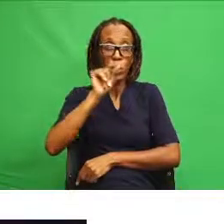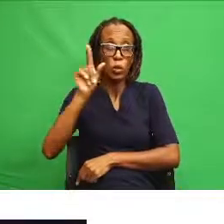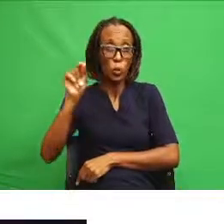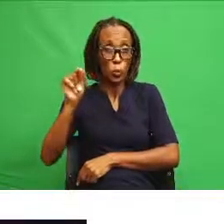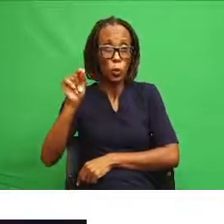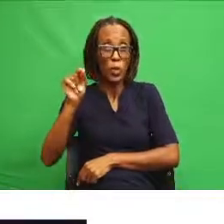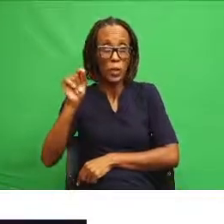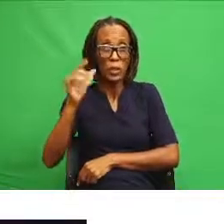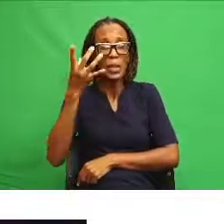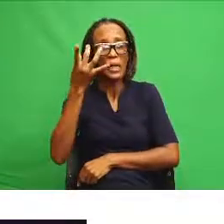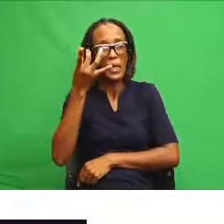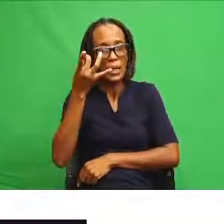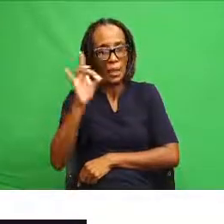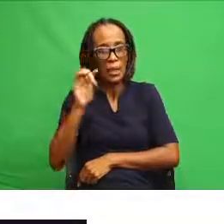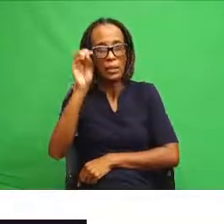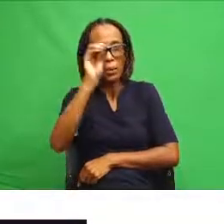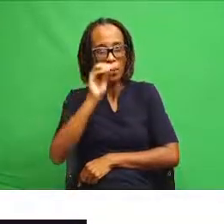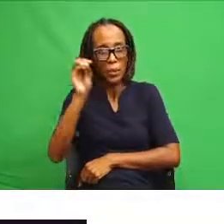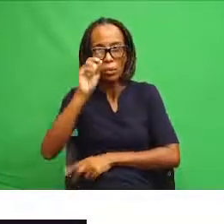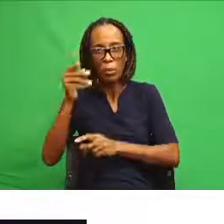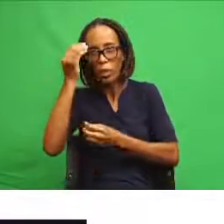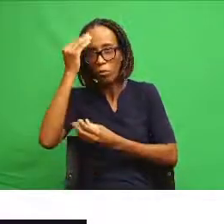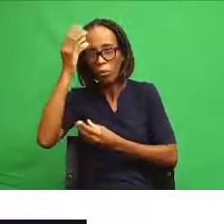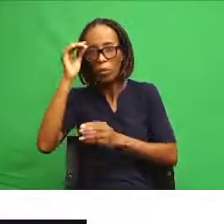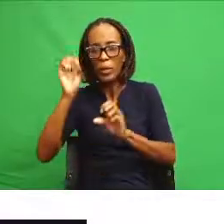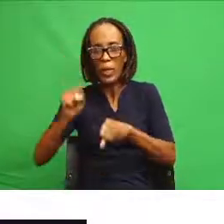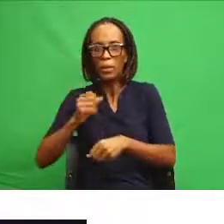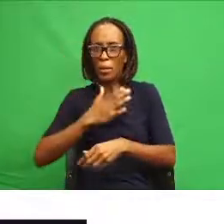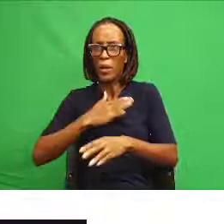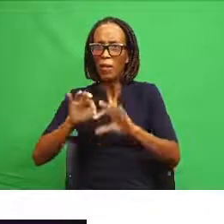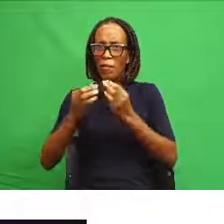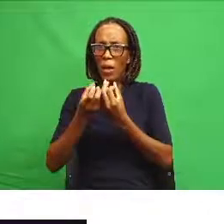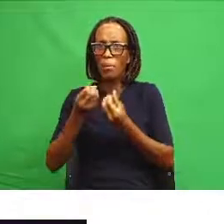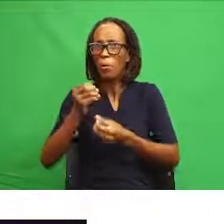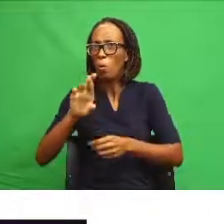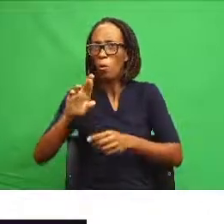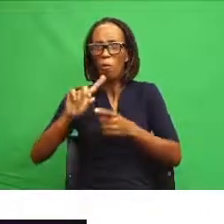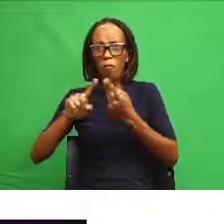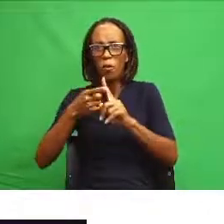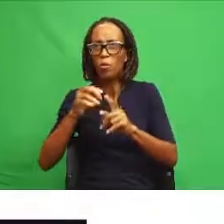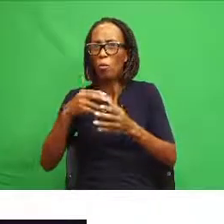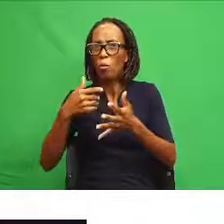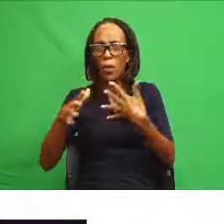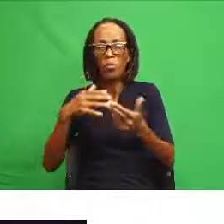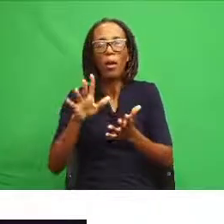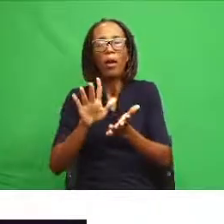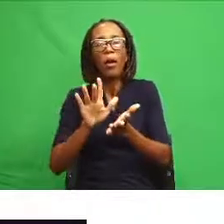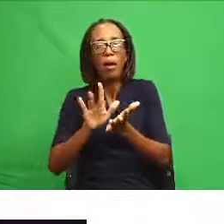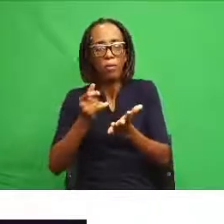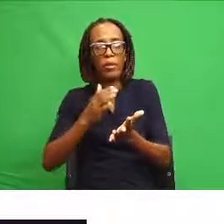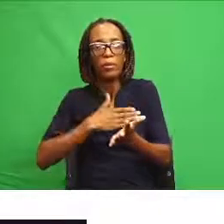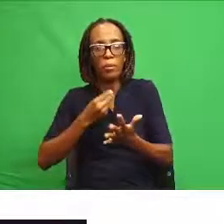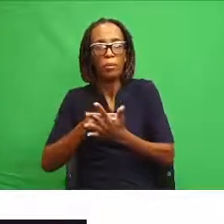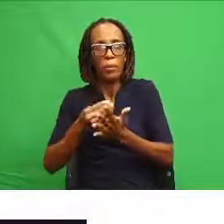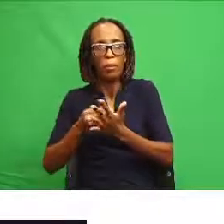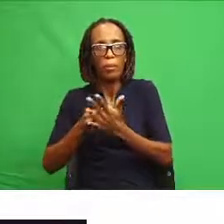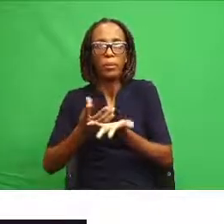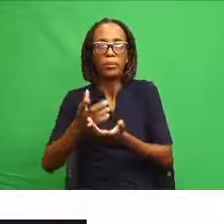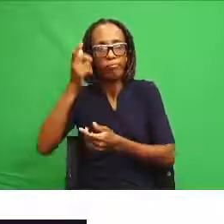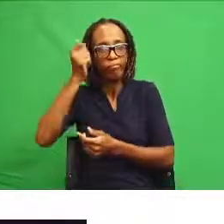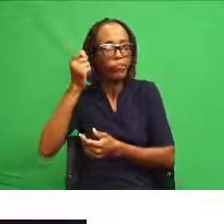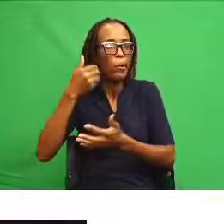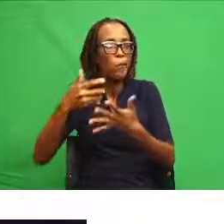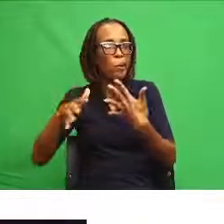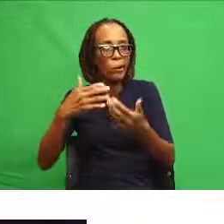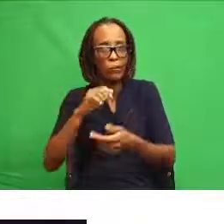about 18% of reported cases also involved alleged incidents of financial abuse. It is